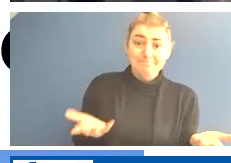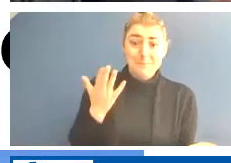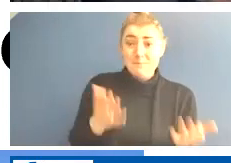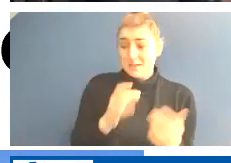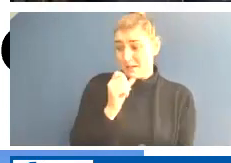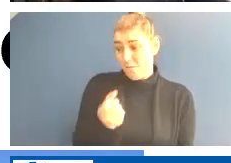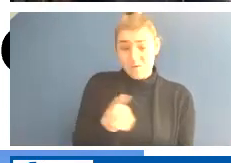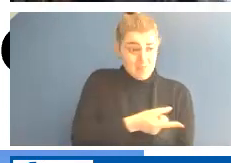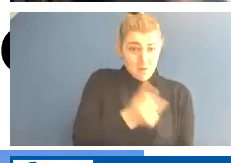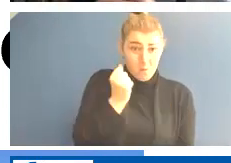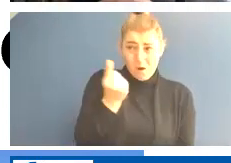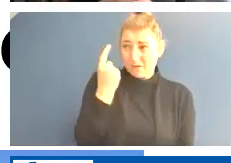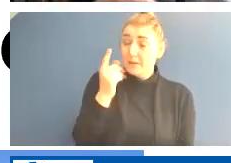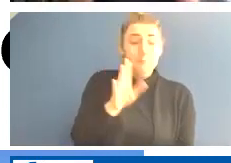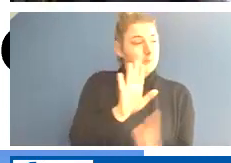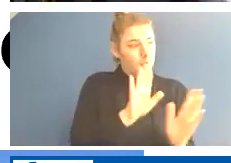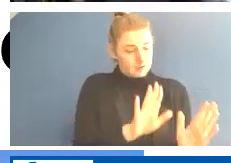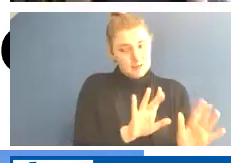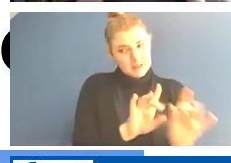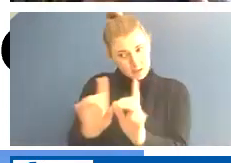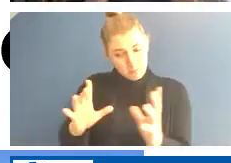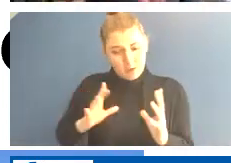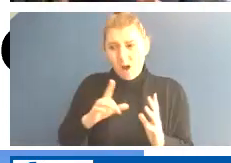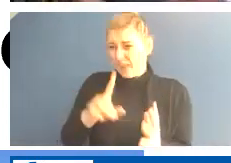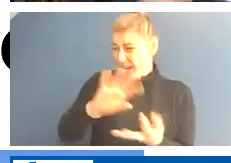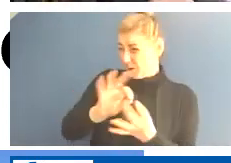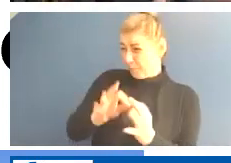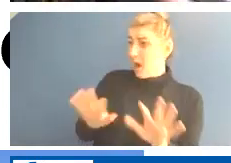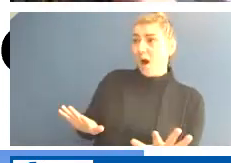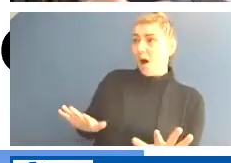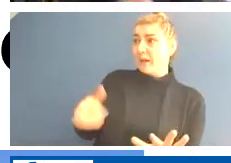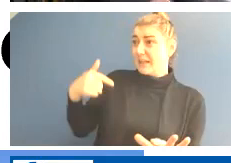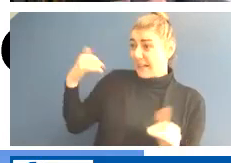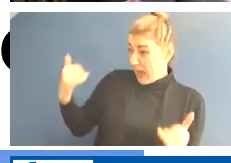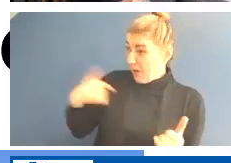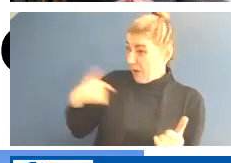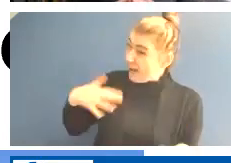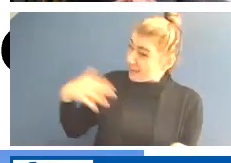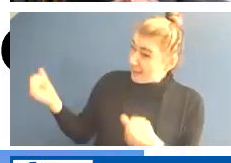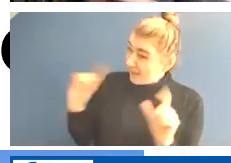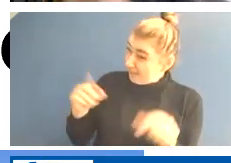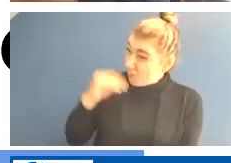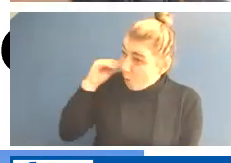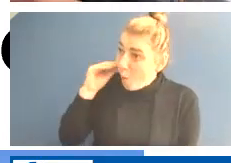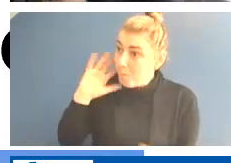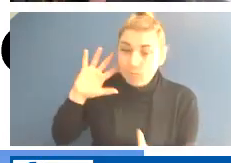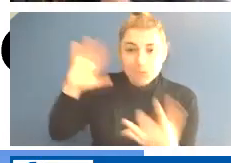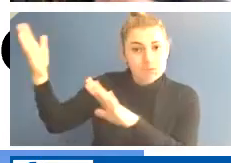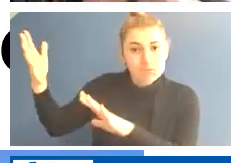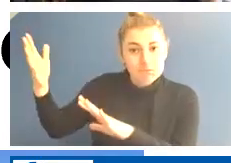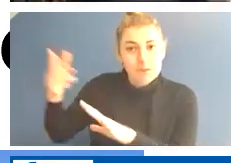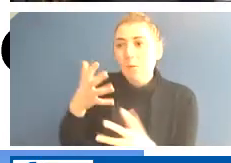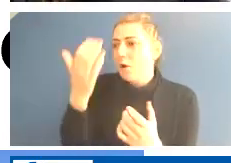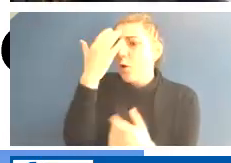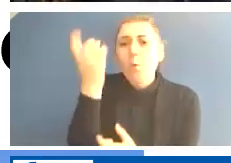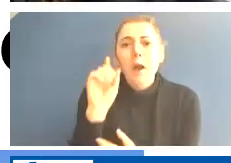that you are just taking a break. Maybe they interpret that as, now I have to leave and go home. Where are we going,